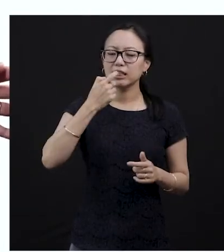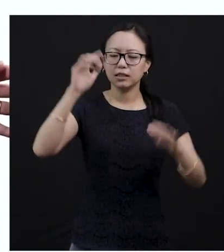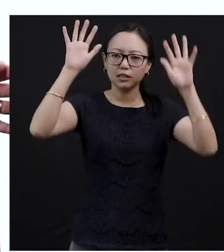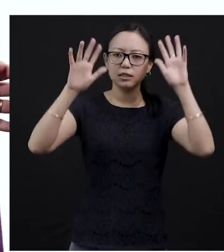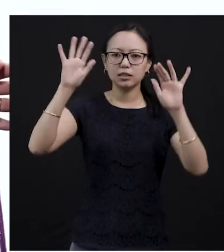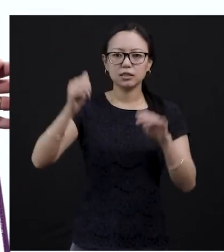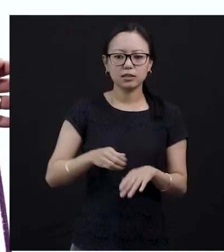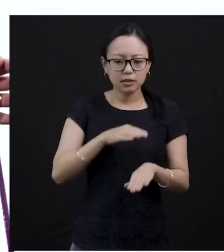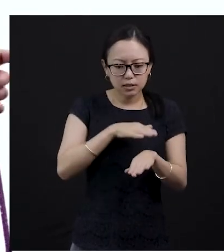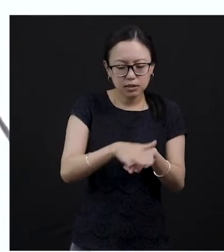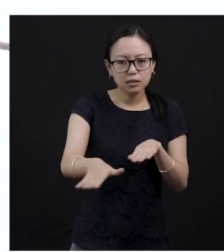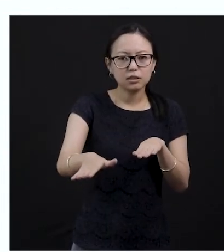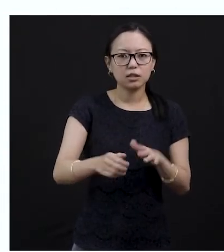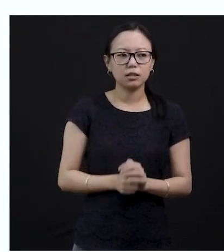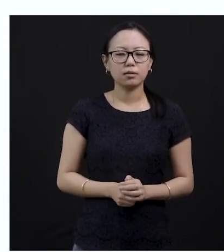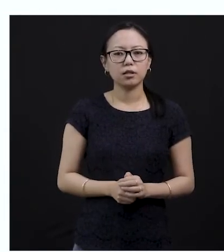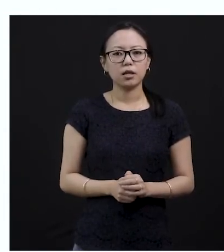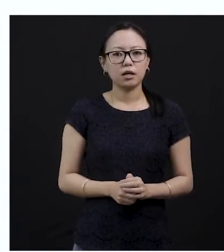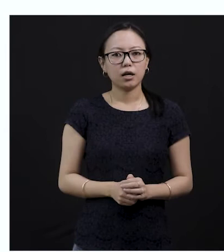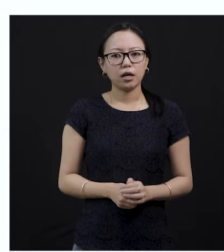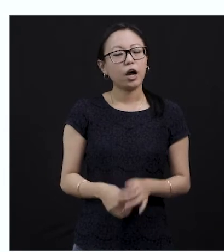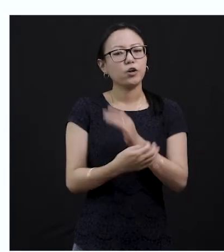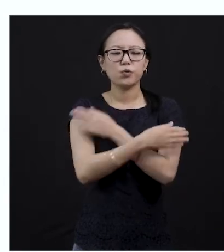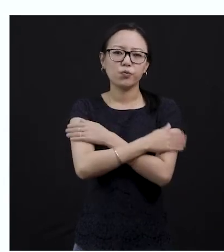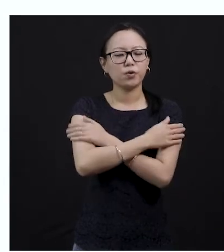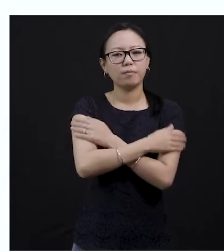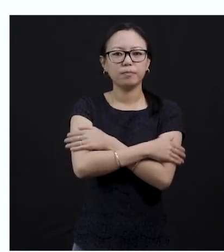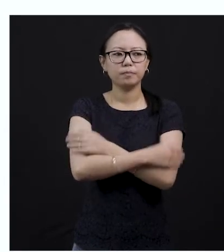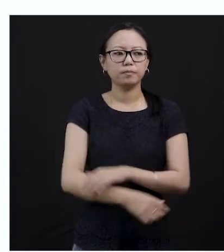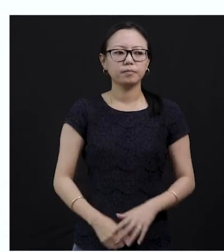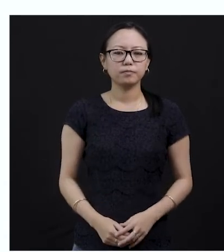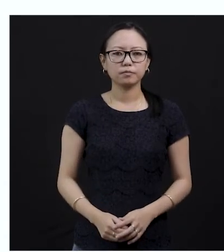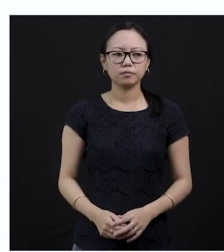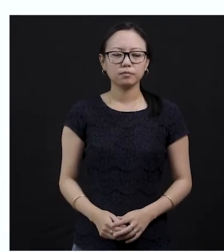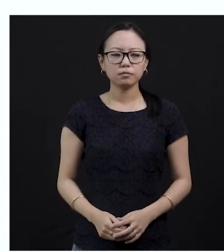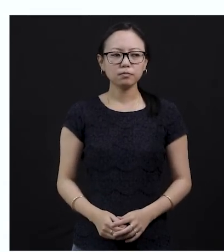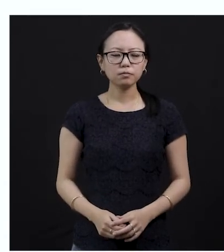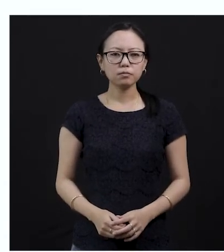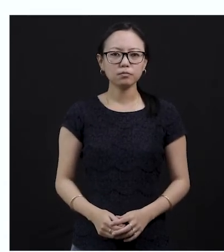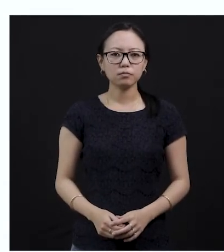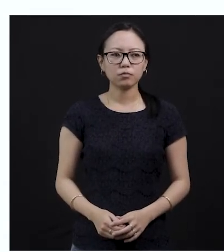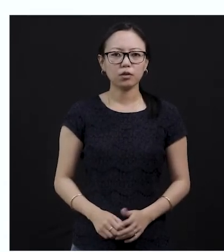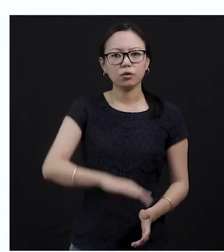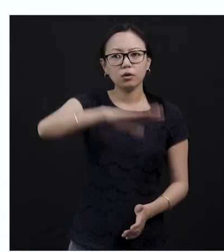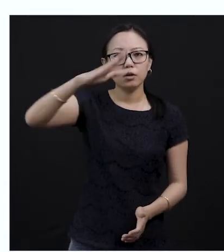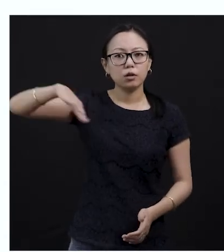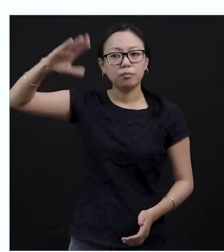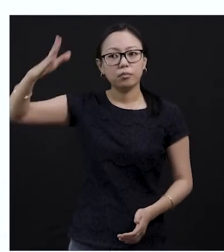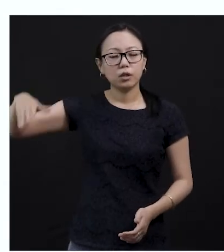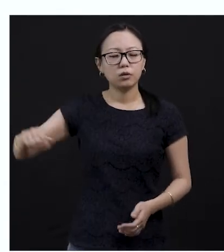warmer. Yes, the trees in the mountains, the trees in the mountains,